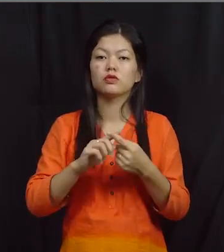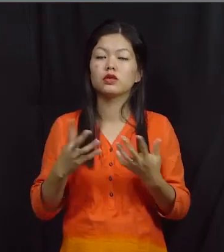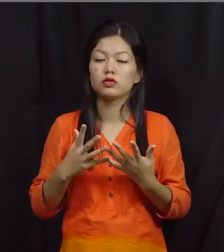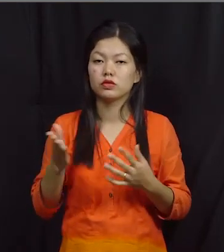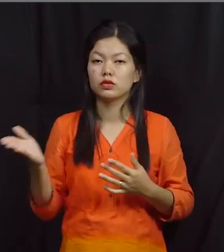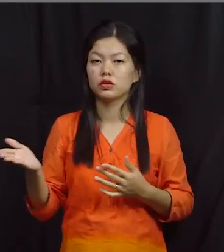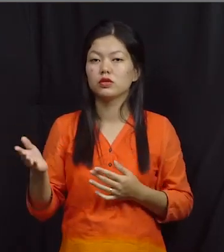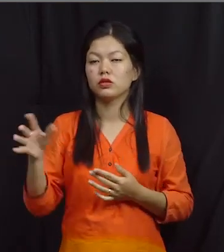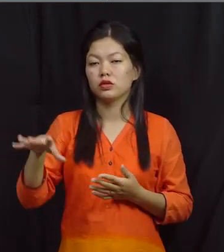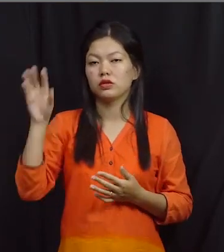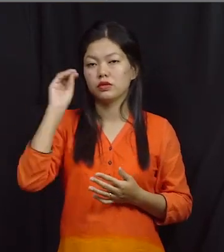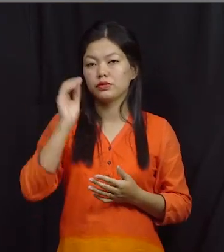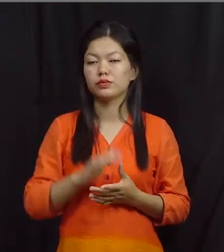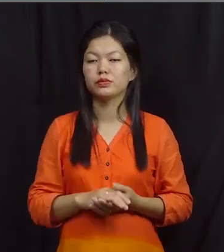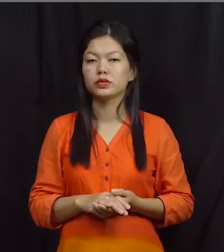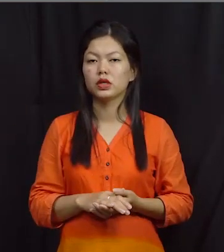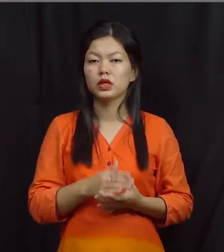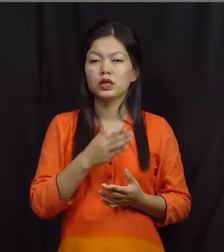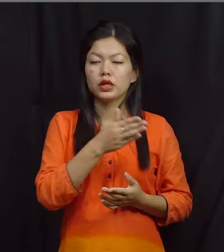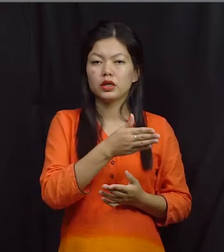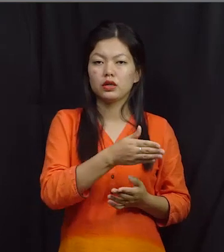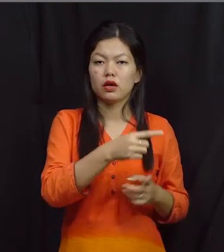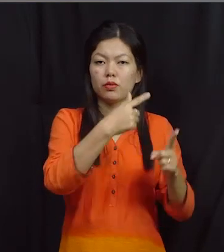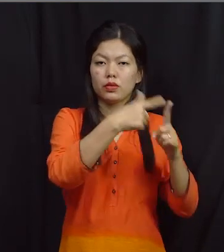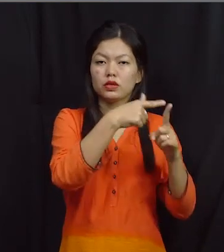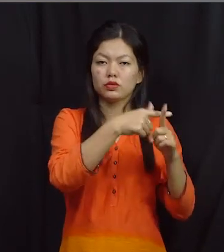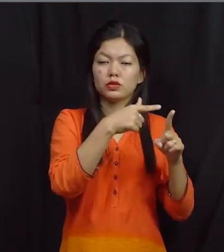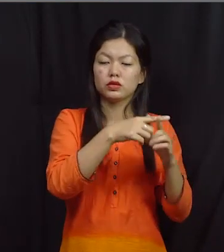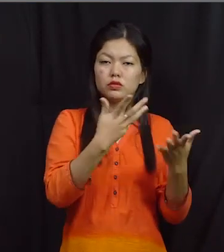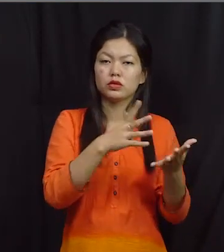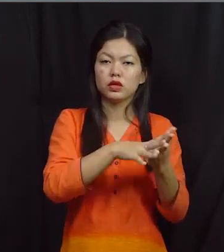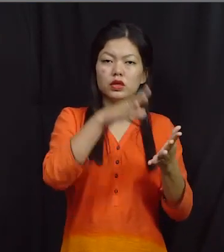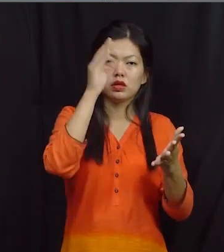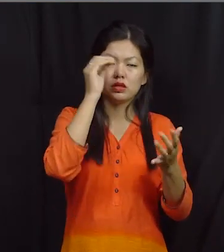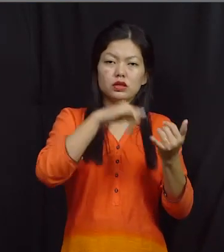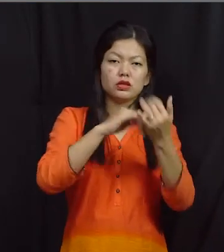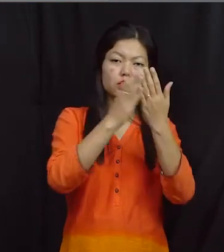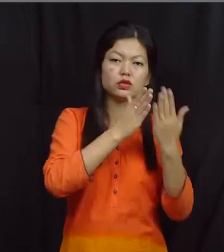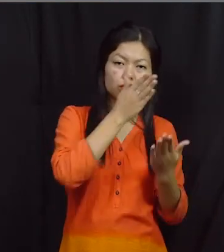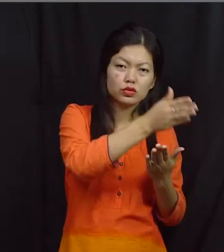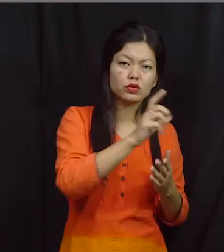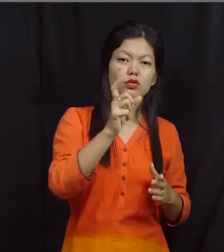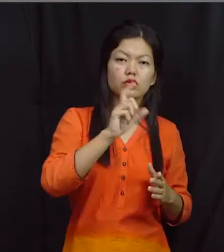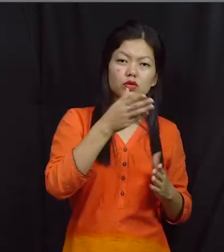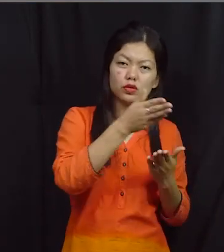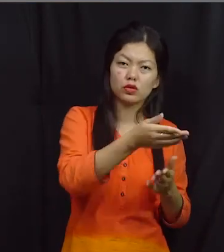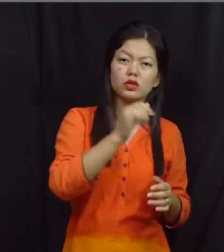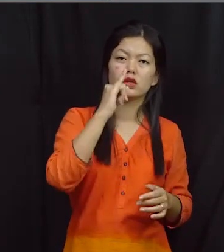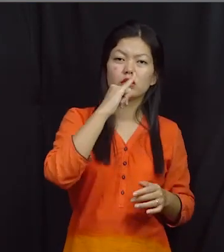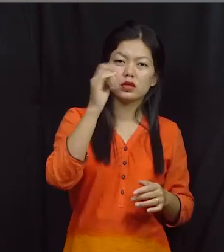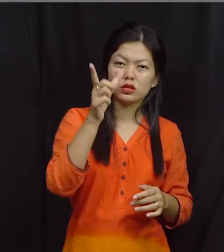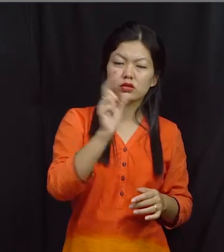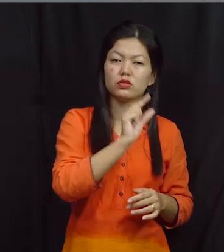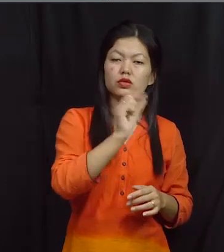job and he's contributing to the society and earning for himself, then we think that there might be nothing wrong, isn't that? But of